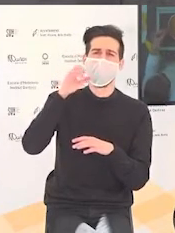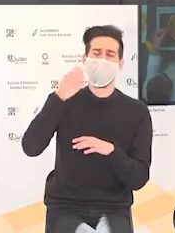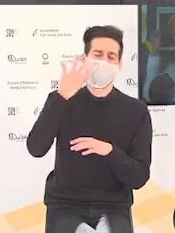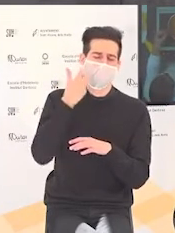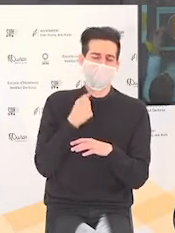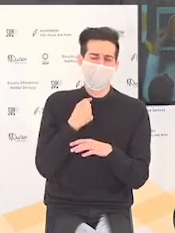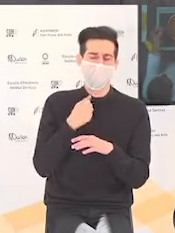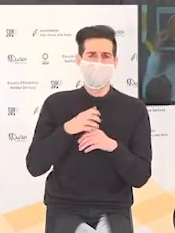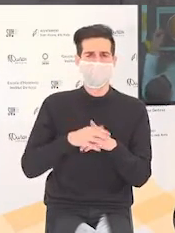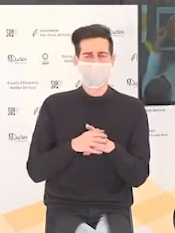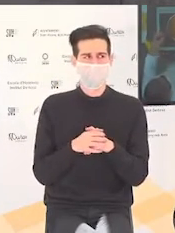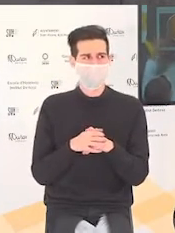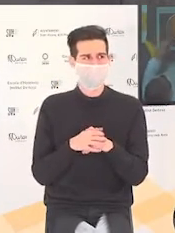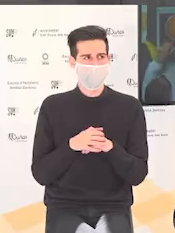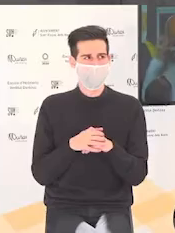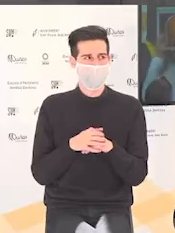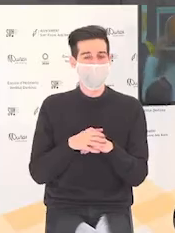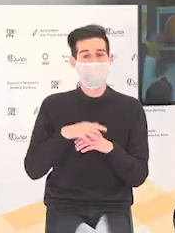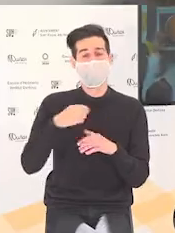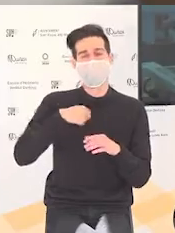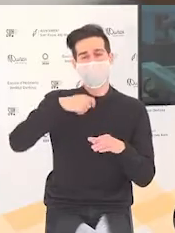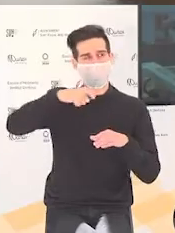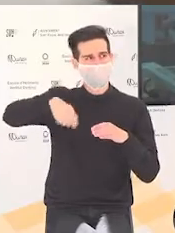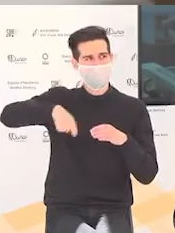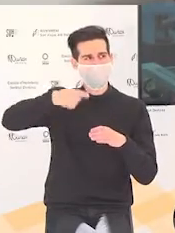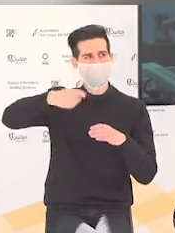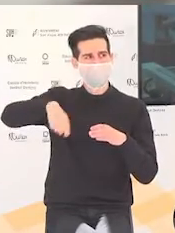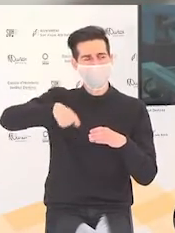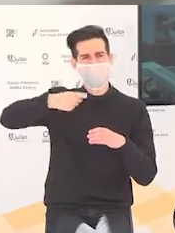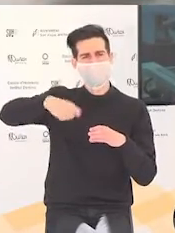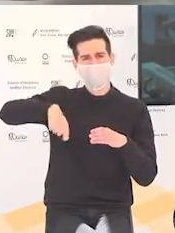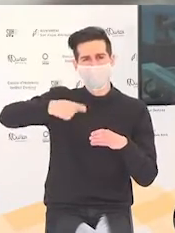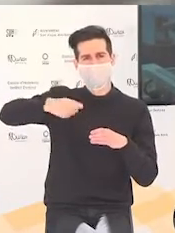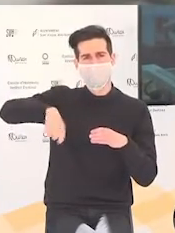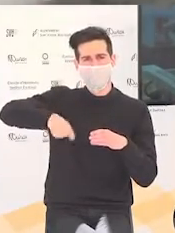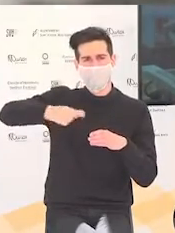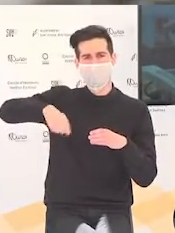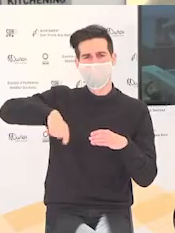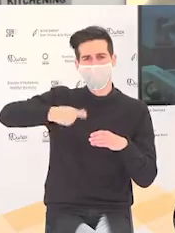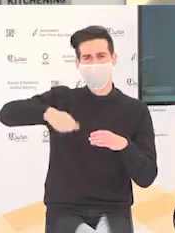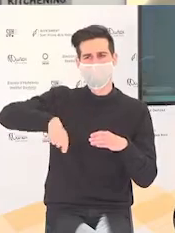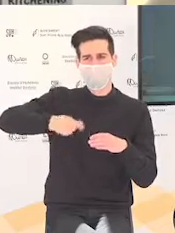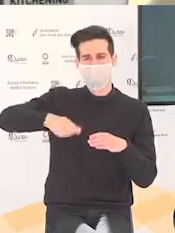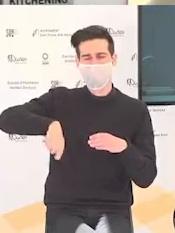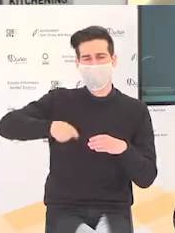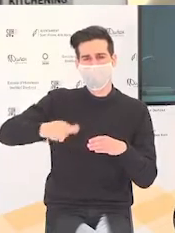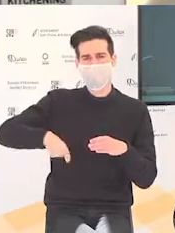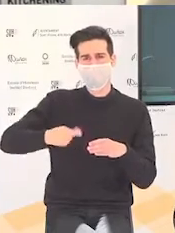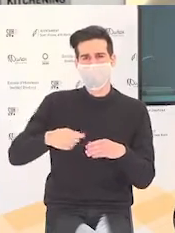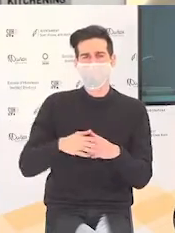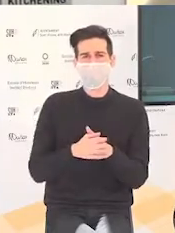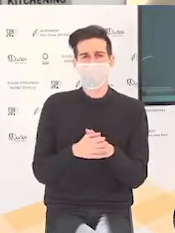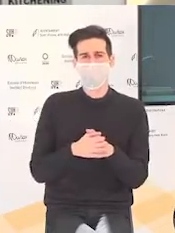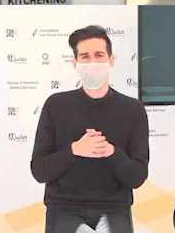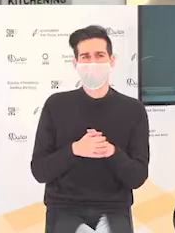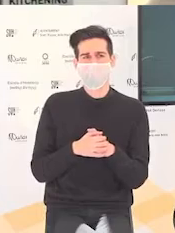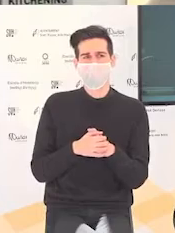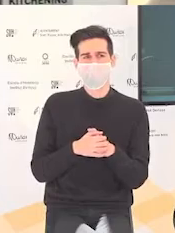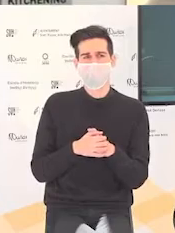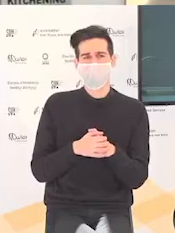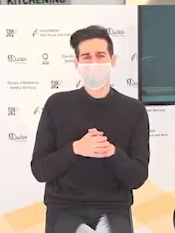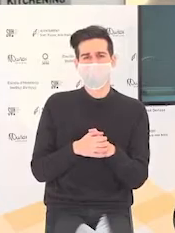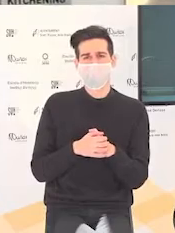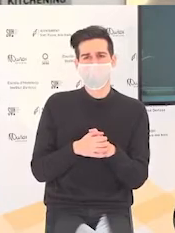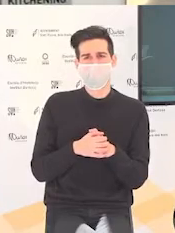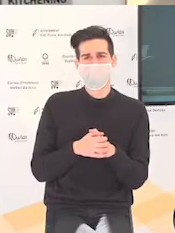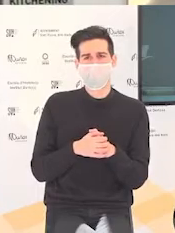Lo voy mezclando. And obviously by doing so, there might be lumps inside. Y obviamente al